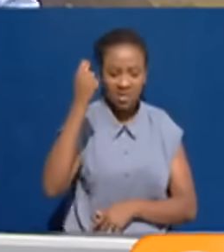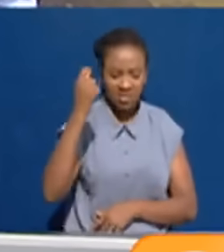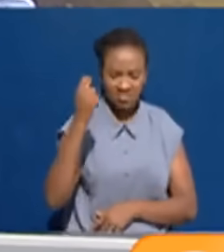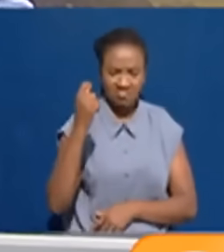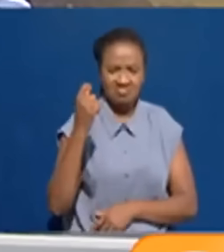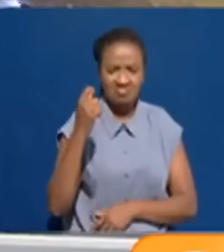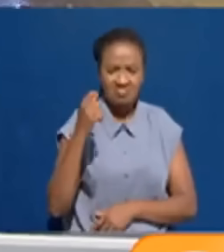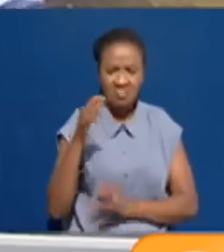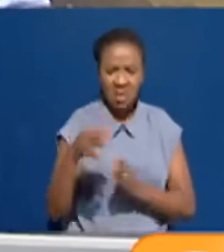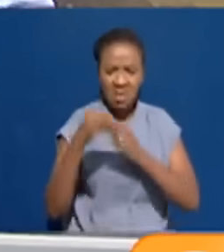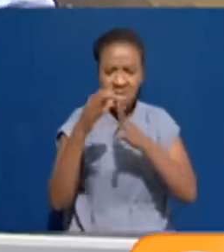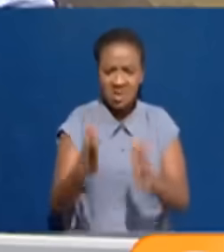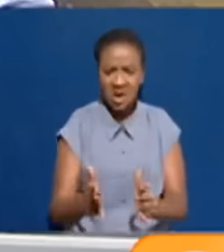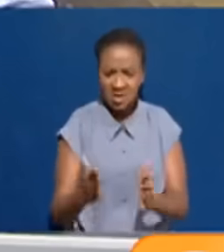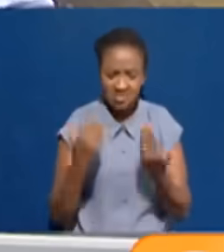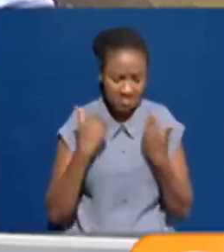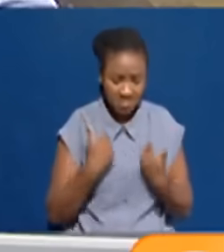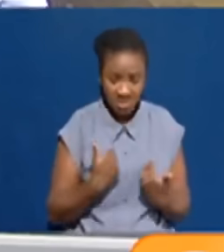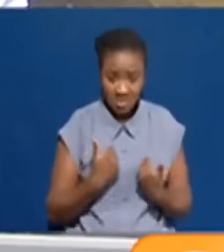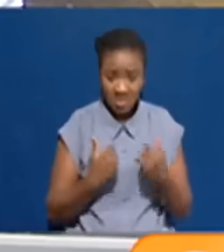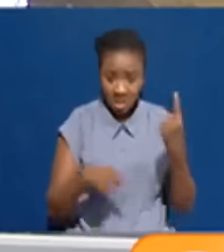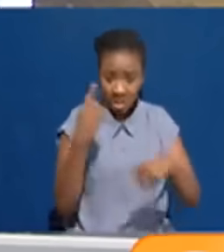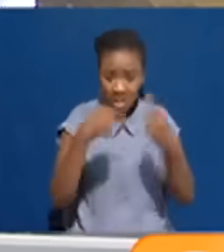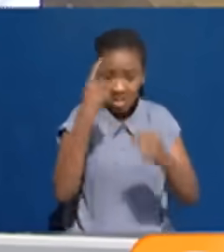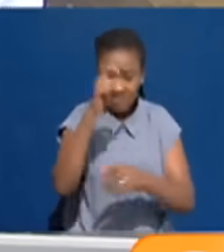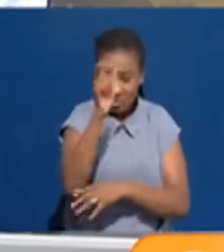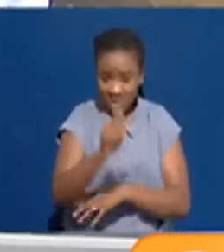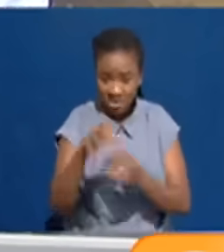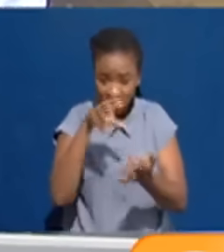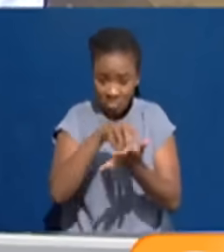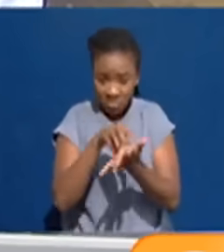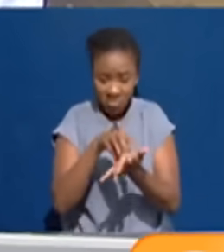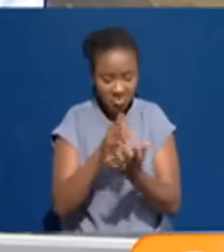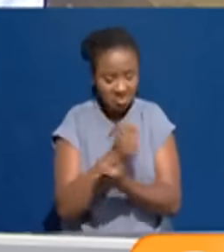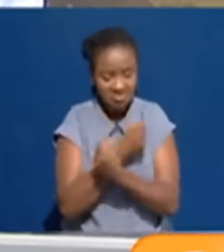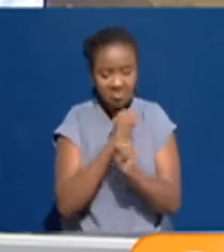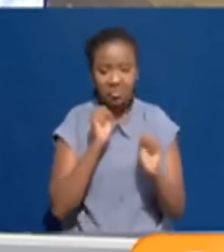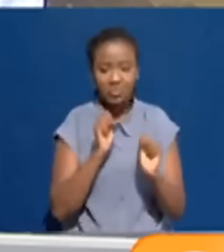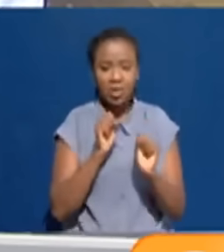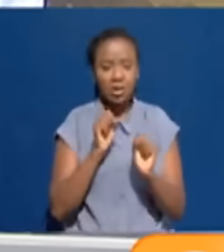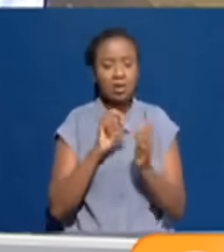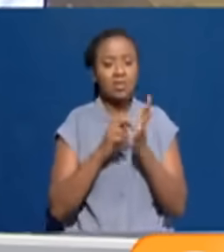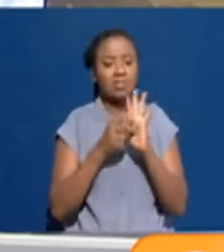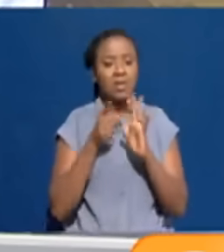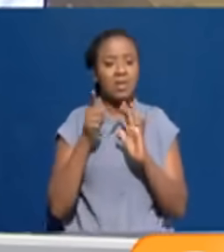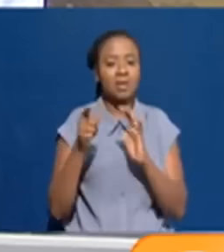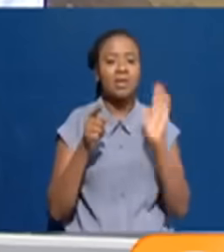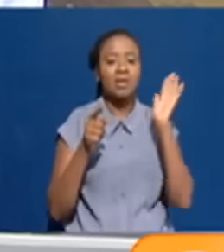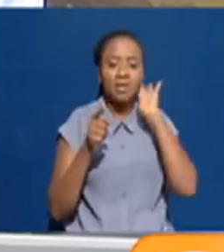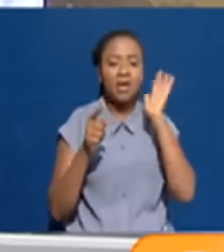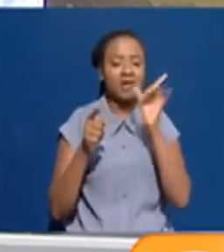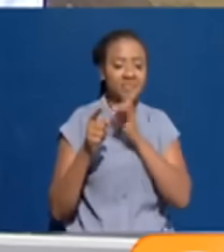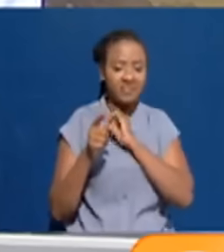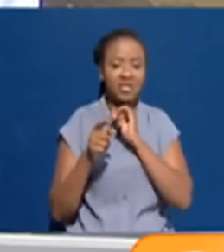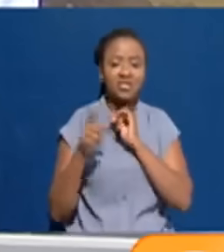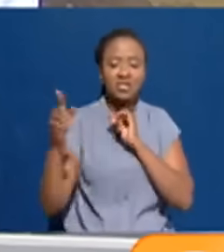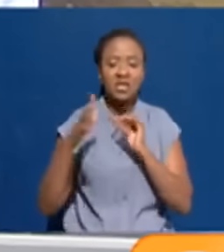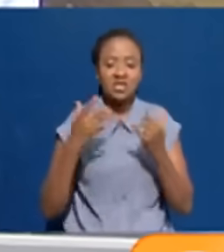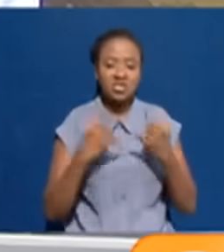allow him to fight for regional positions. Gachagua appeared to be responding to speculation that he has been